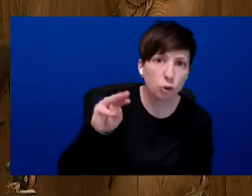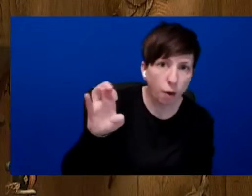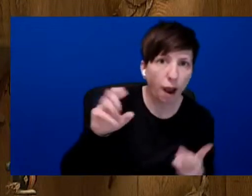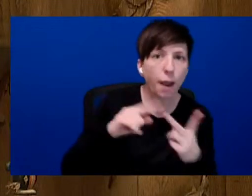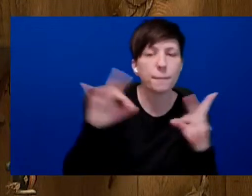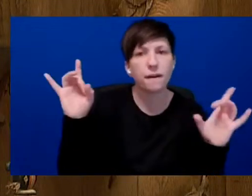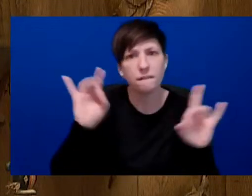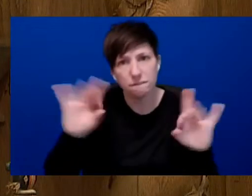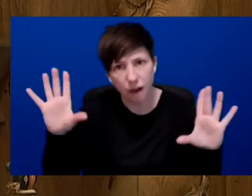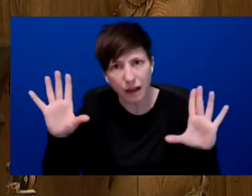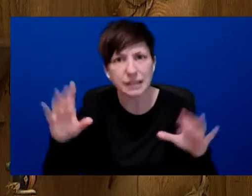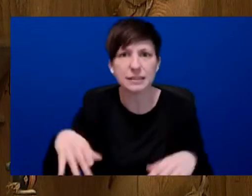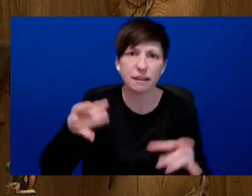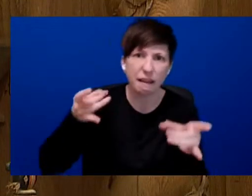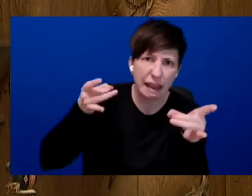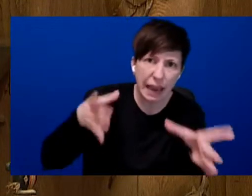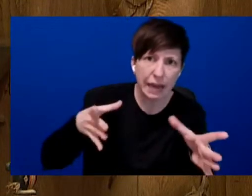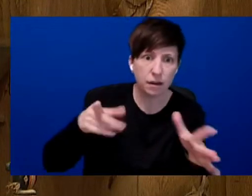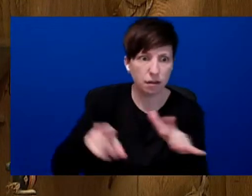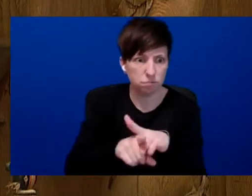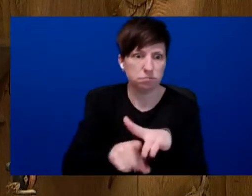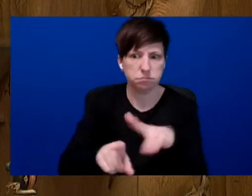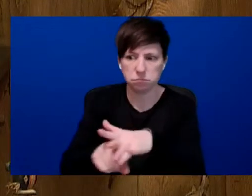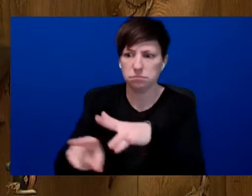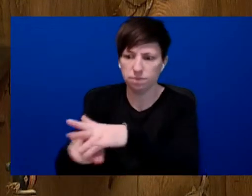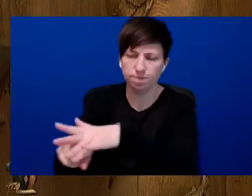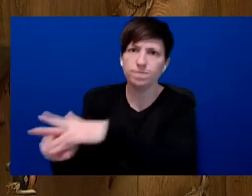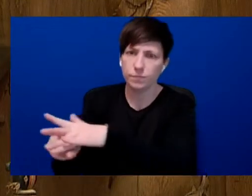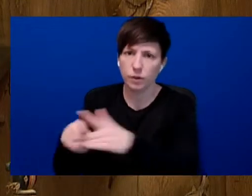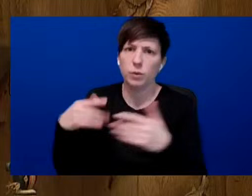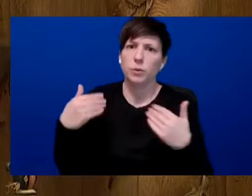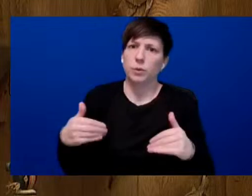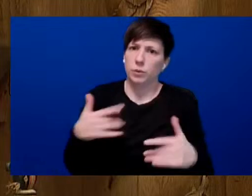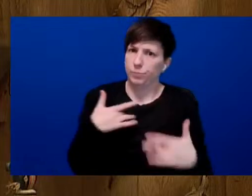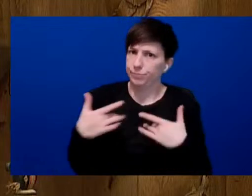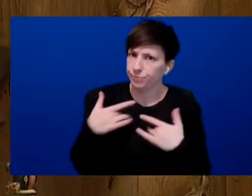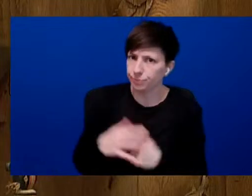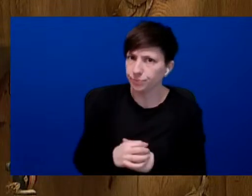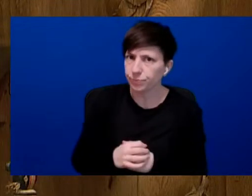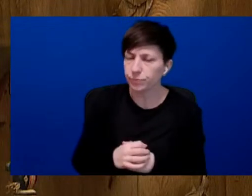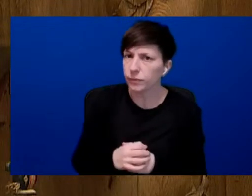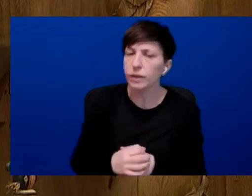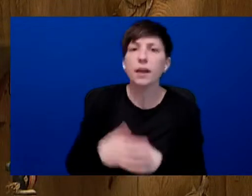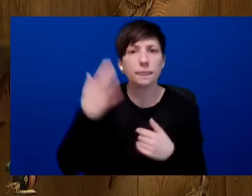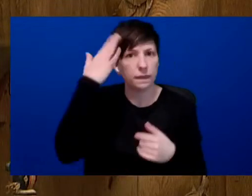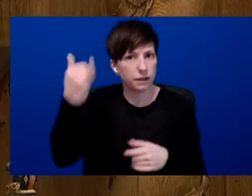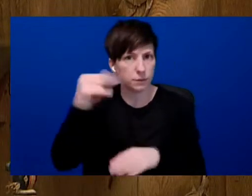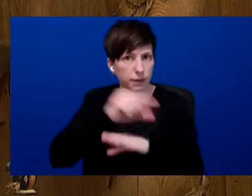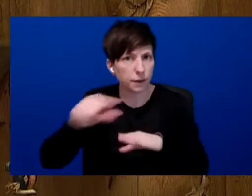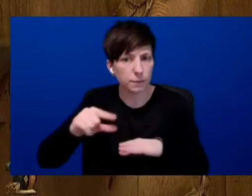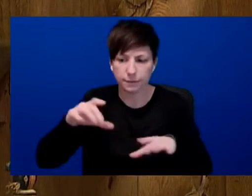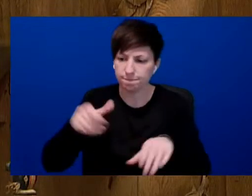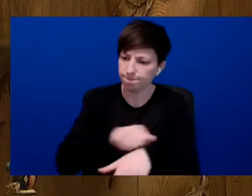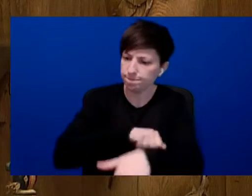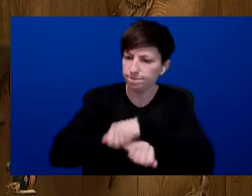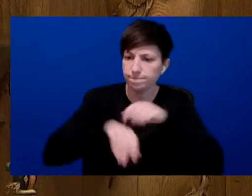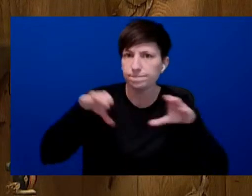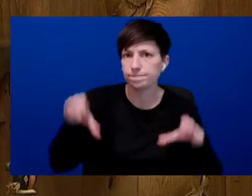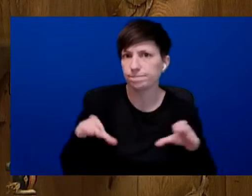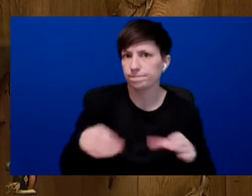America are worrying. That is why your government has been tackling these challenges, and we are seeing some real